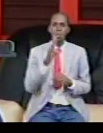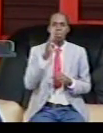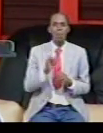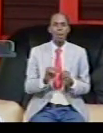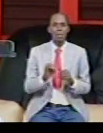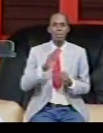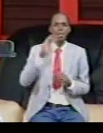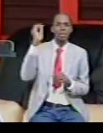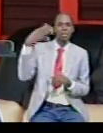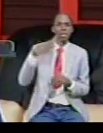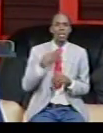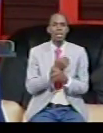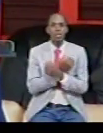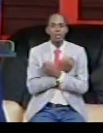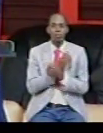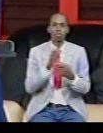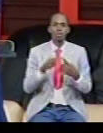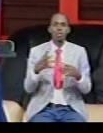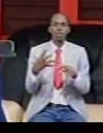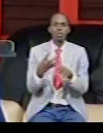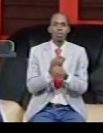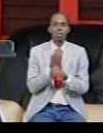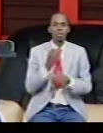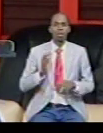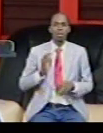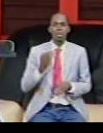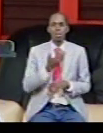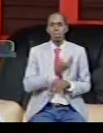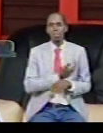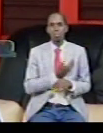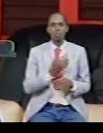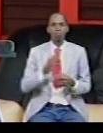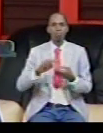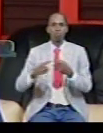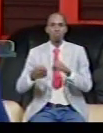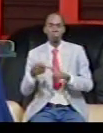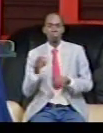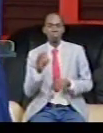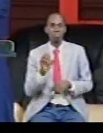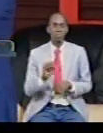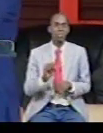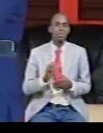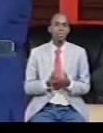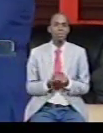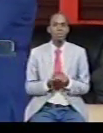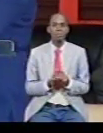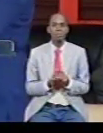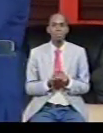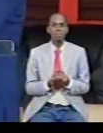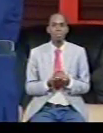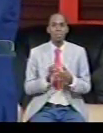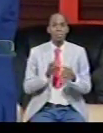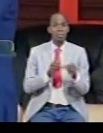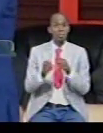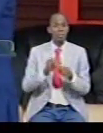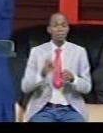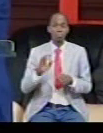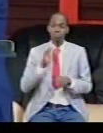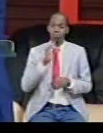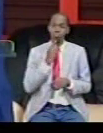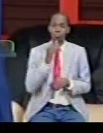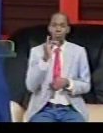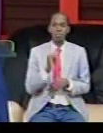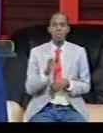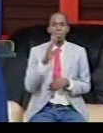to win our companions. Contending earnestly